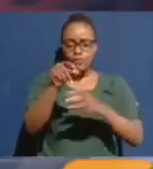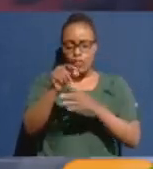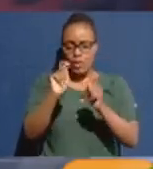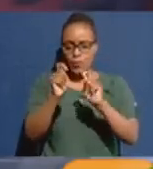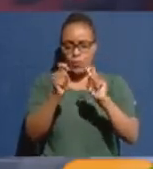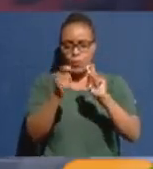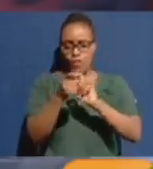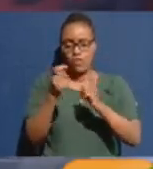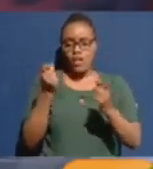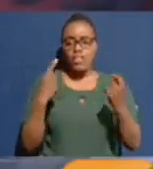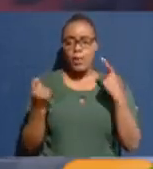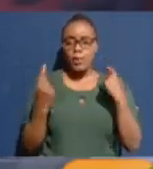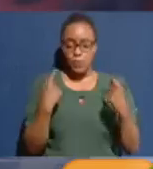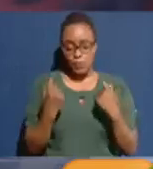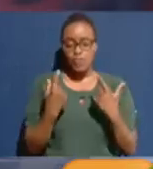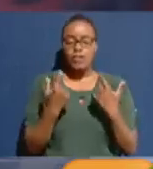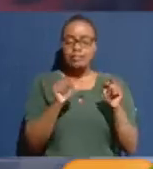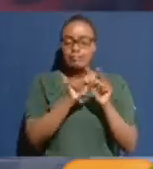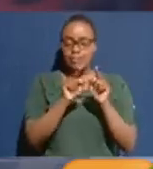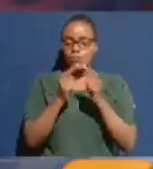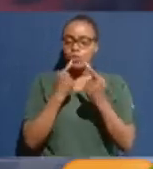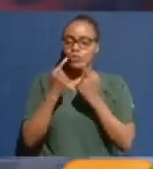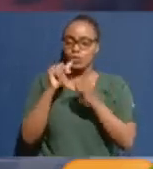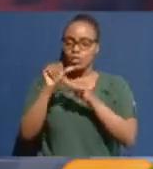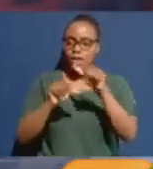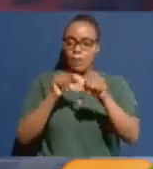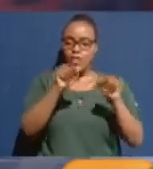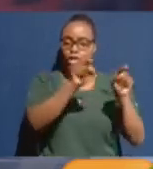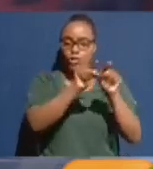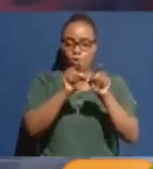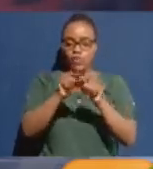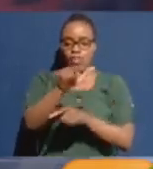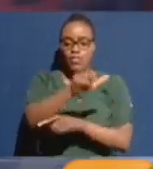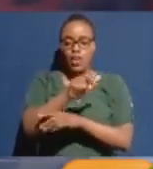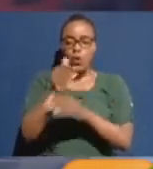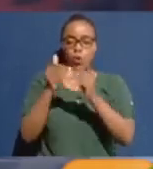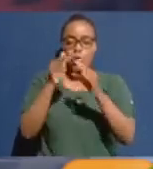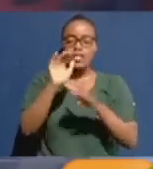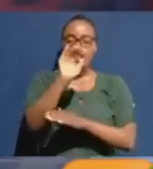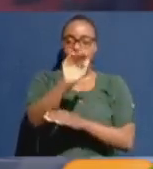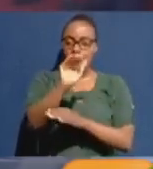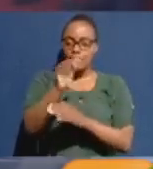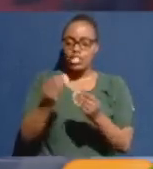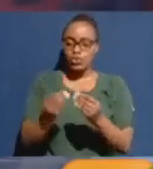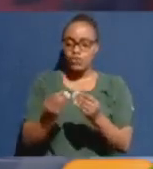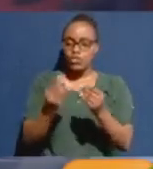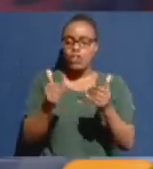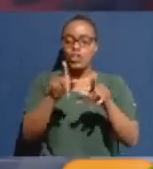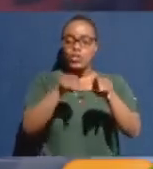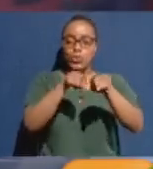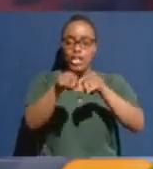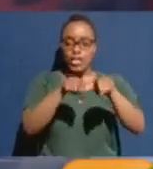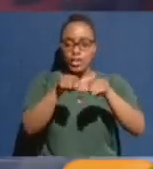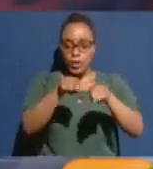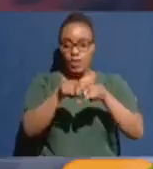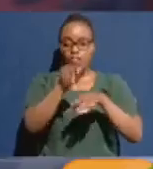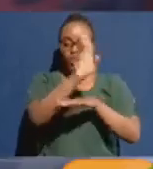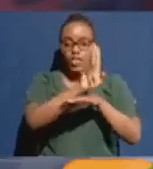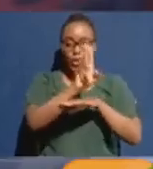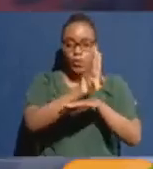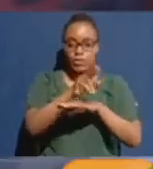of tea farming also took center stage, with local leaders calling for intervention to regulate the deployment